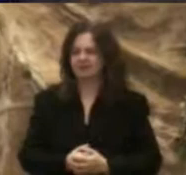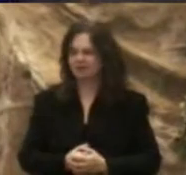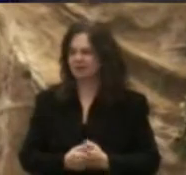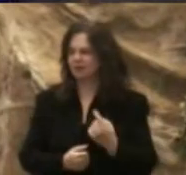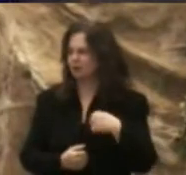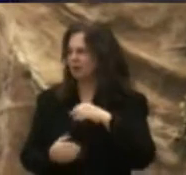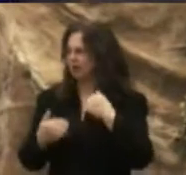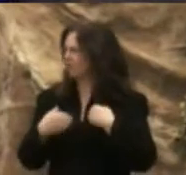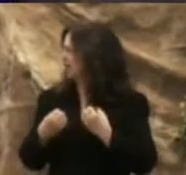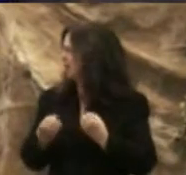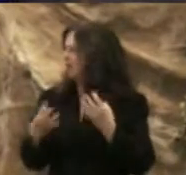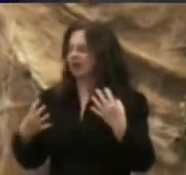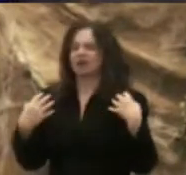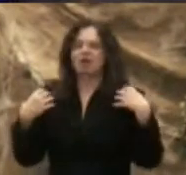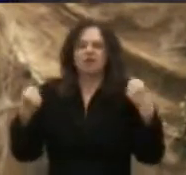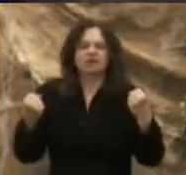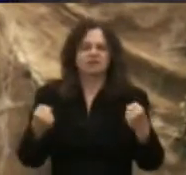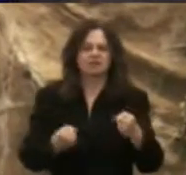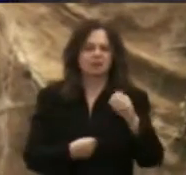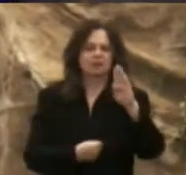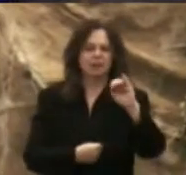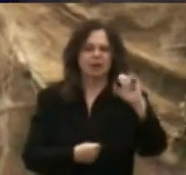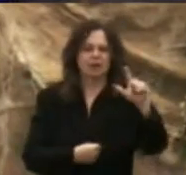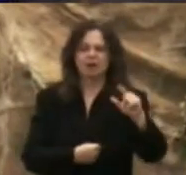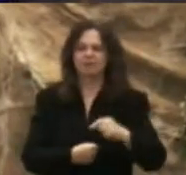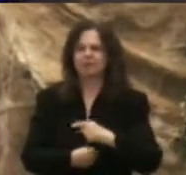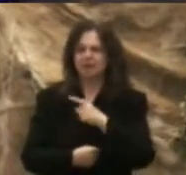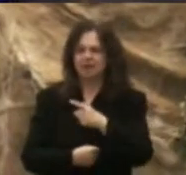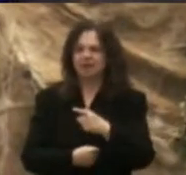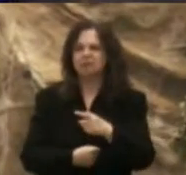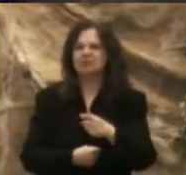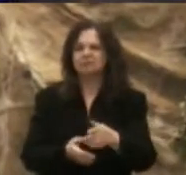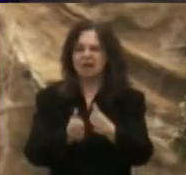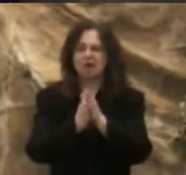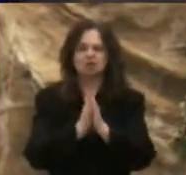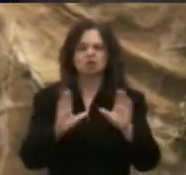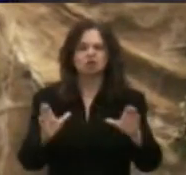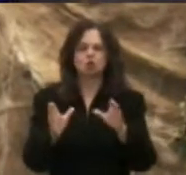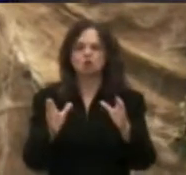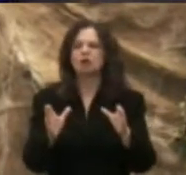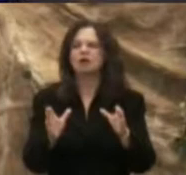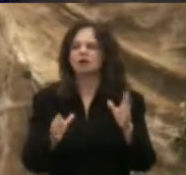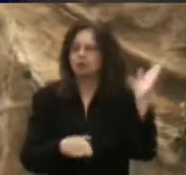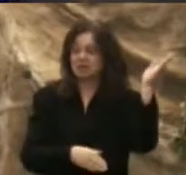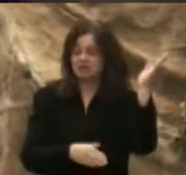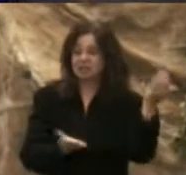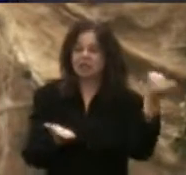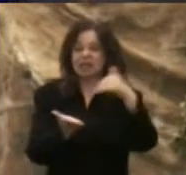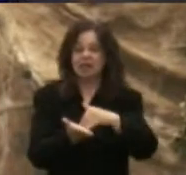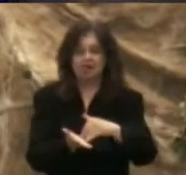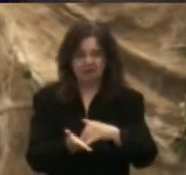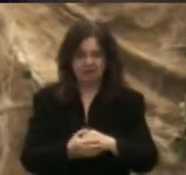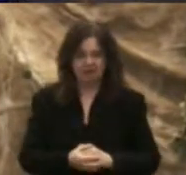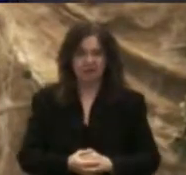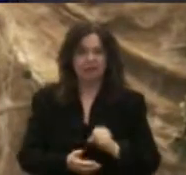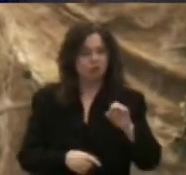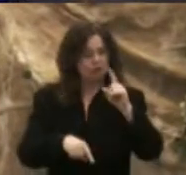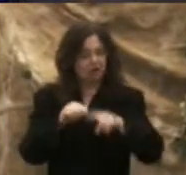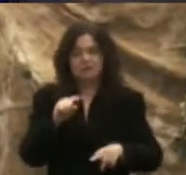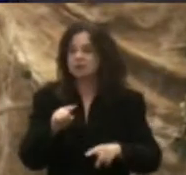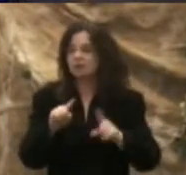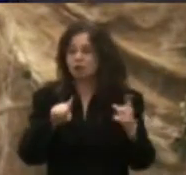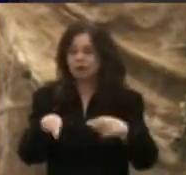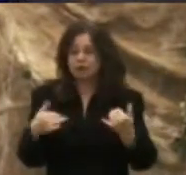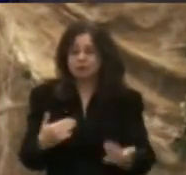Bill because he's already been asked to do a repeat presentation of this. And this will happen if you can't make it this morning or you want to see this